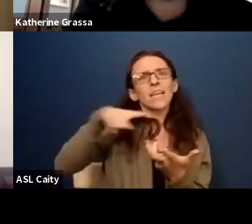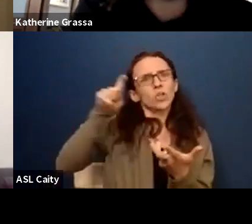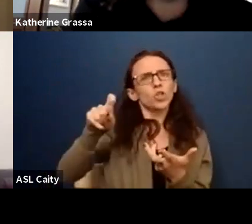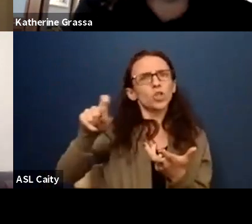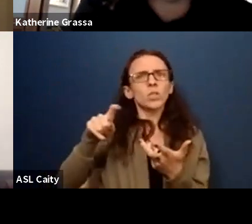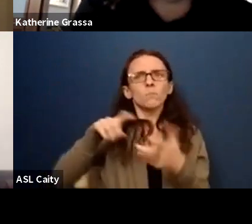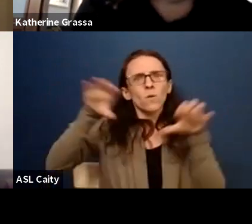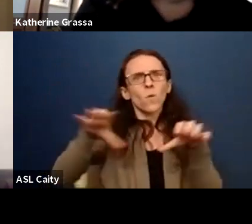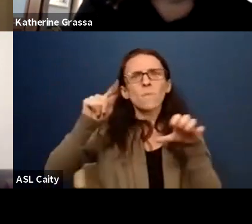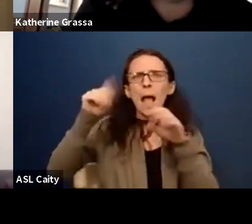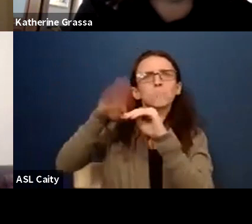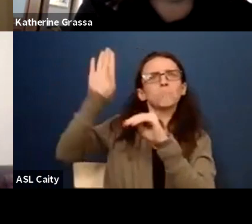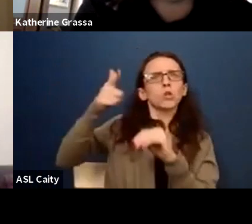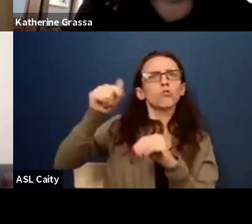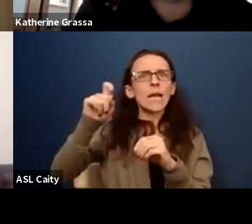think a B+